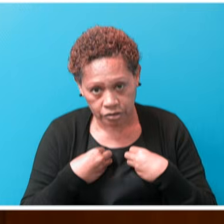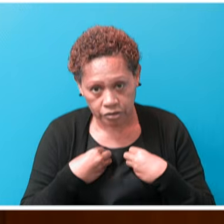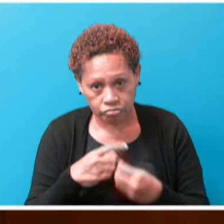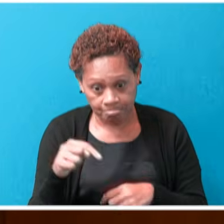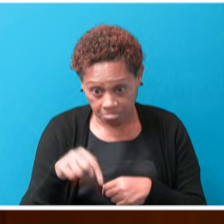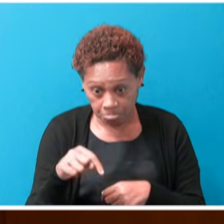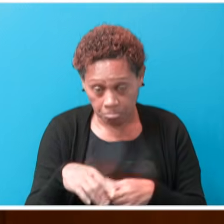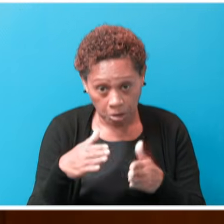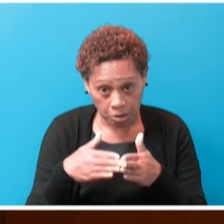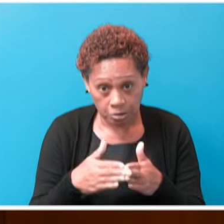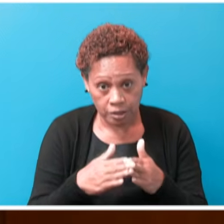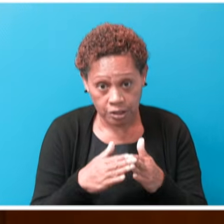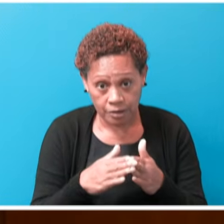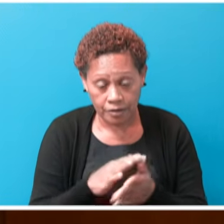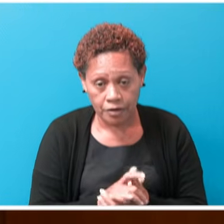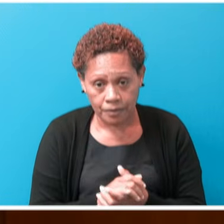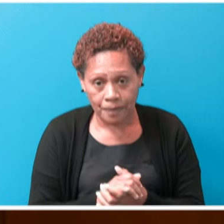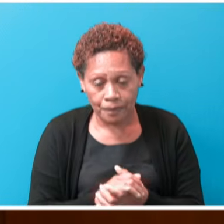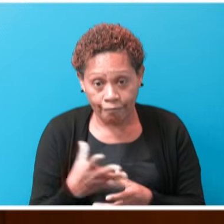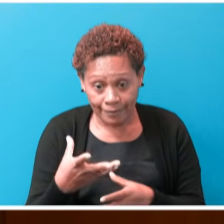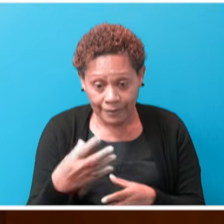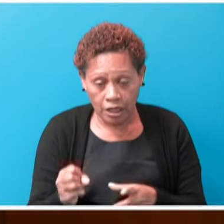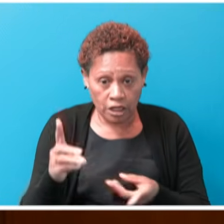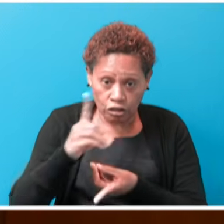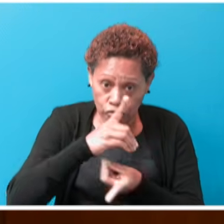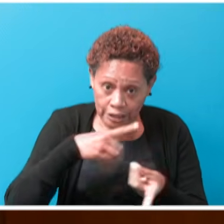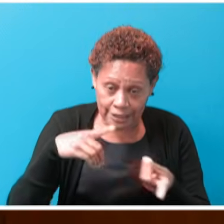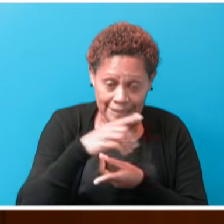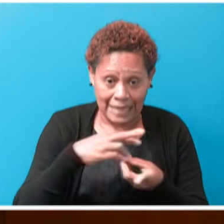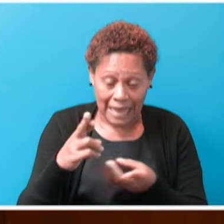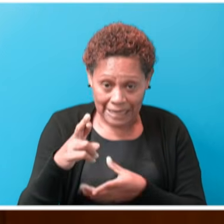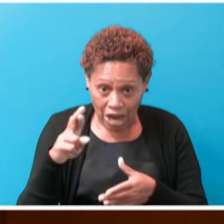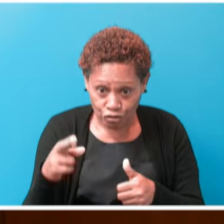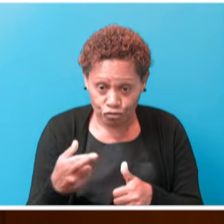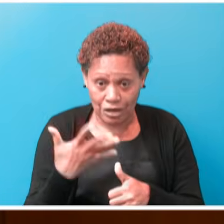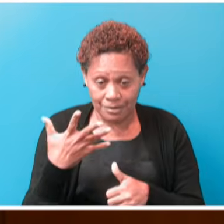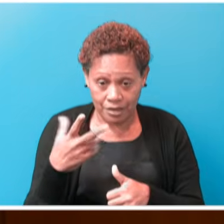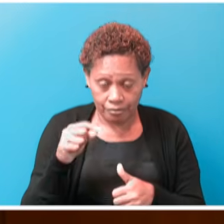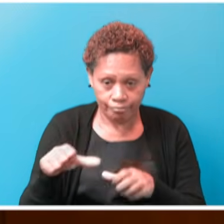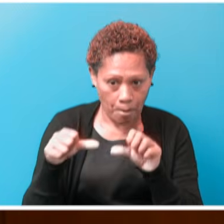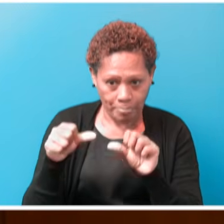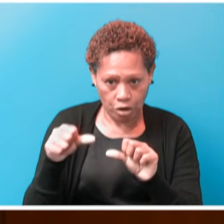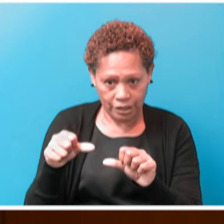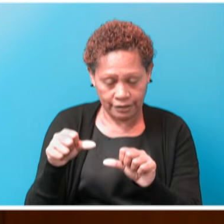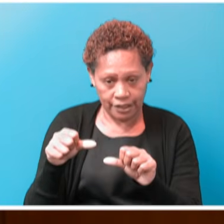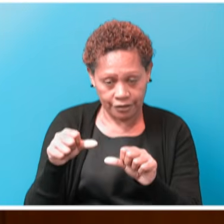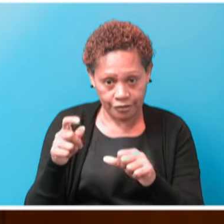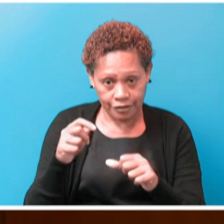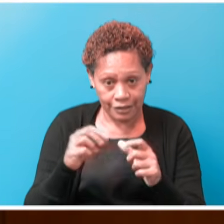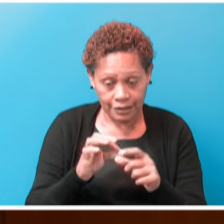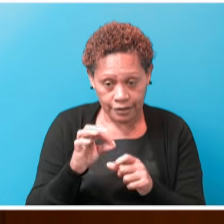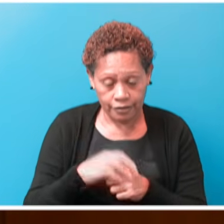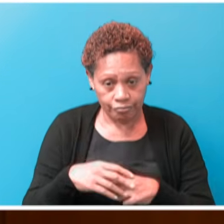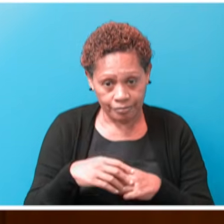shift from reactive disaster response to proactive resilience building, safeguarding national